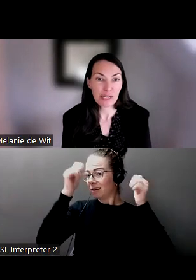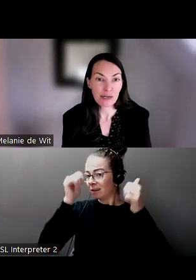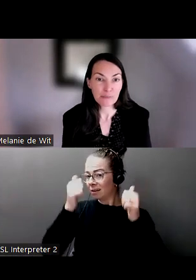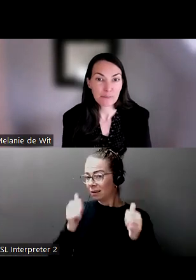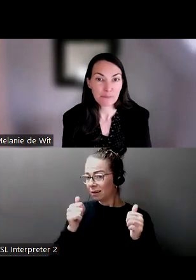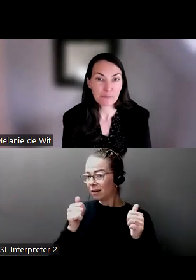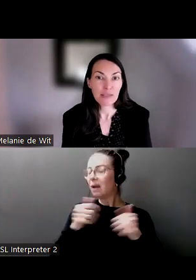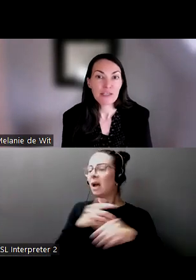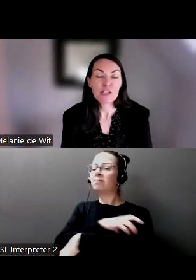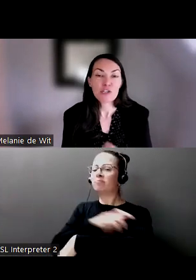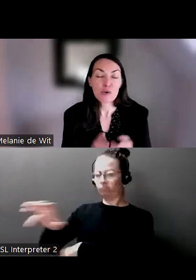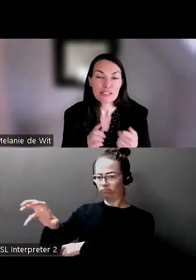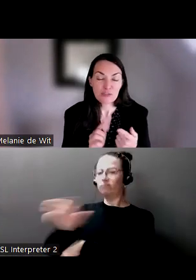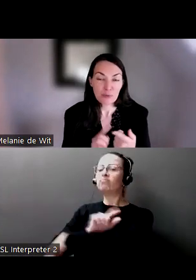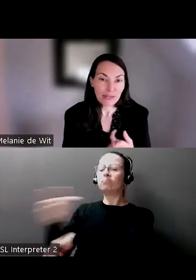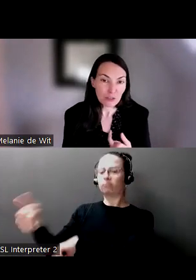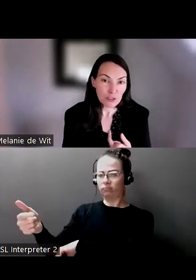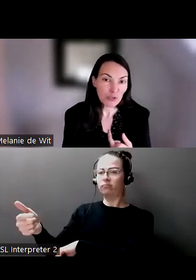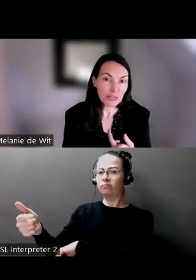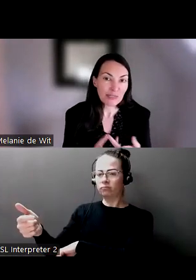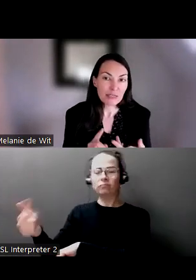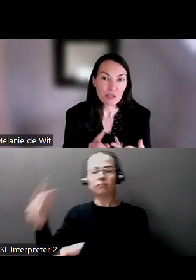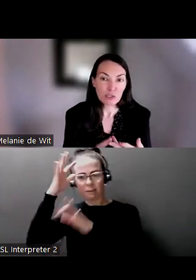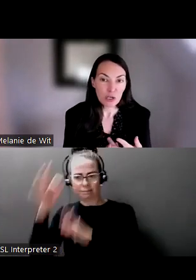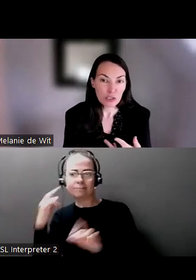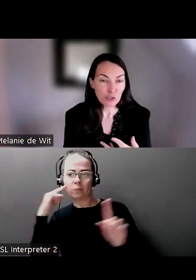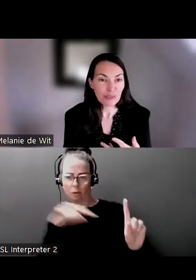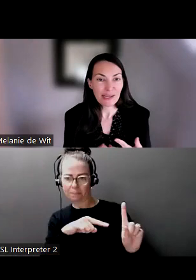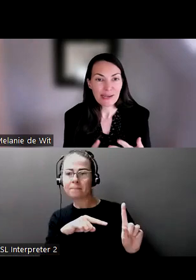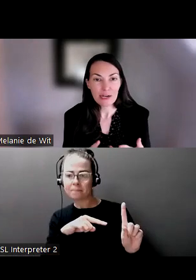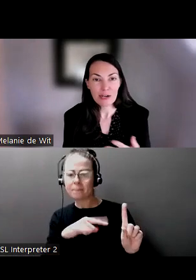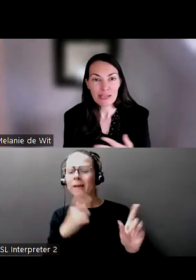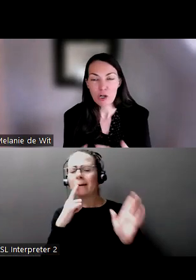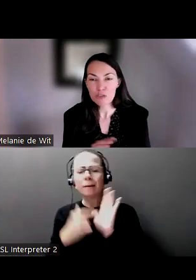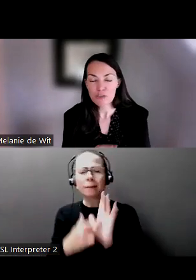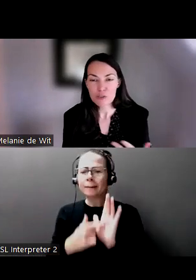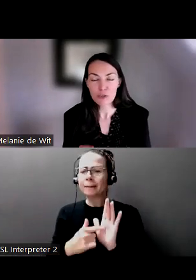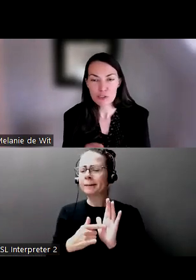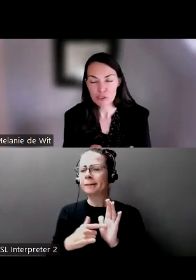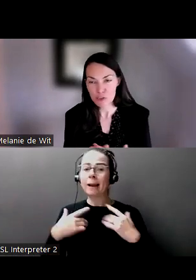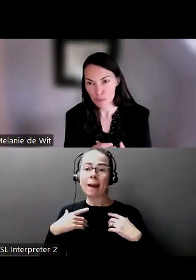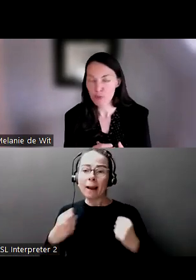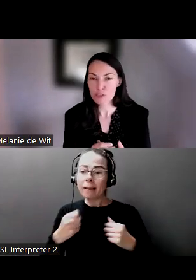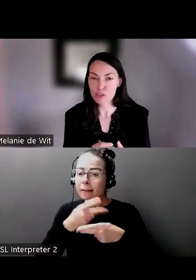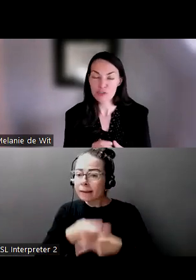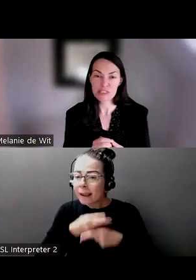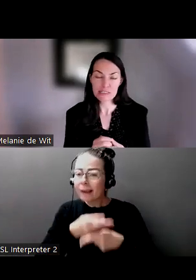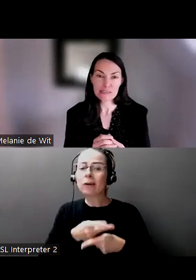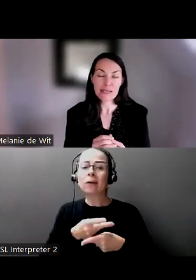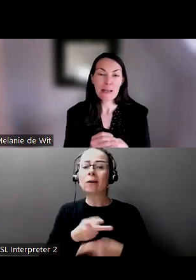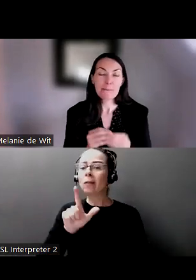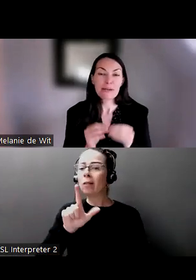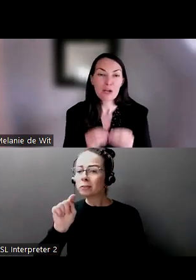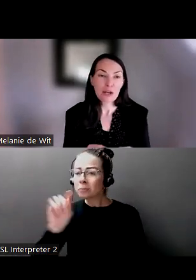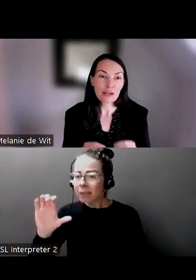your care. So it's for medical treatment, long-term care, and all of those personal support